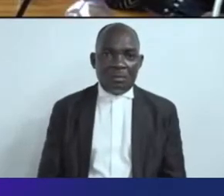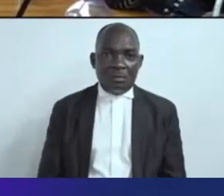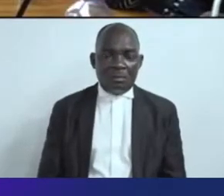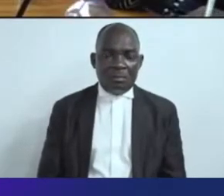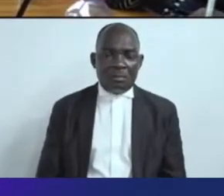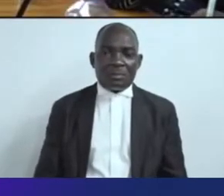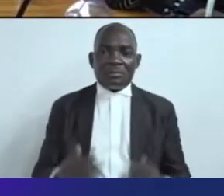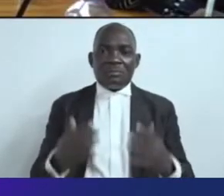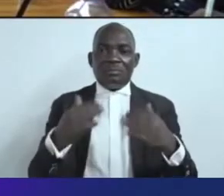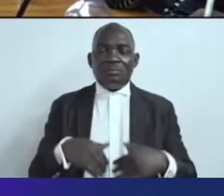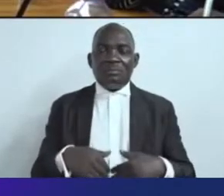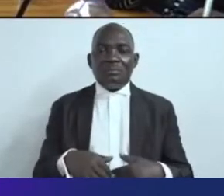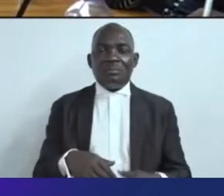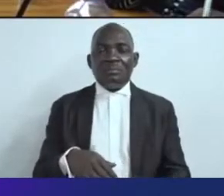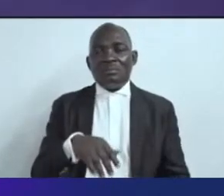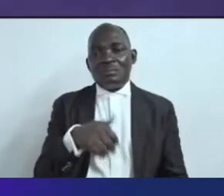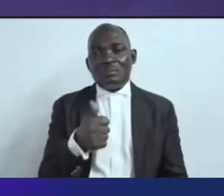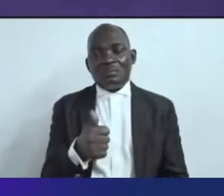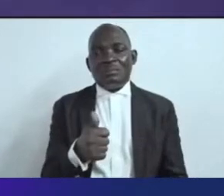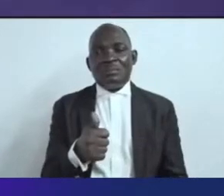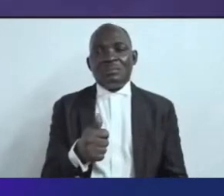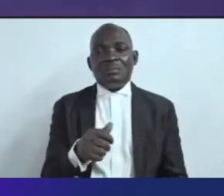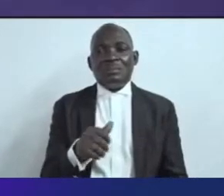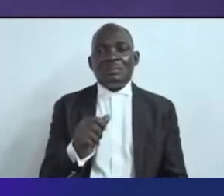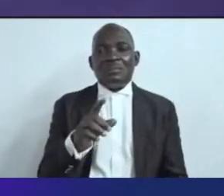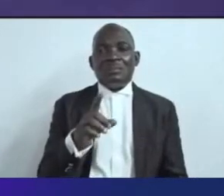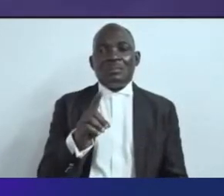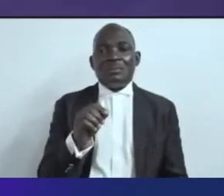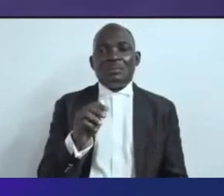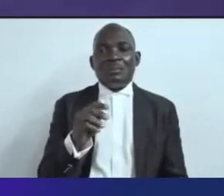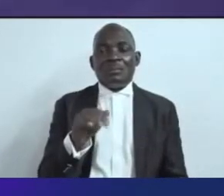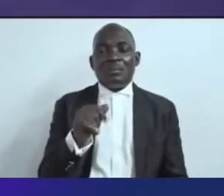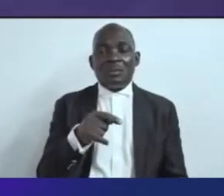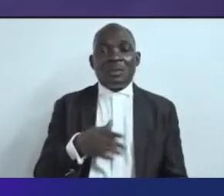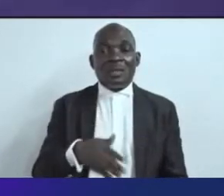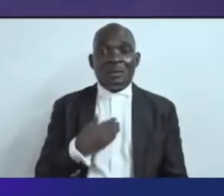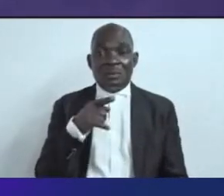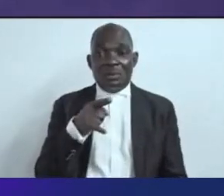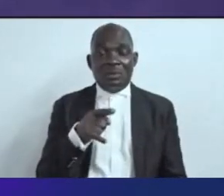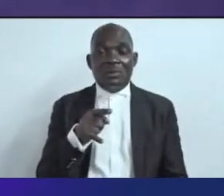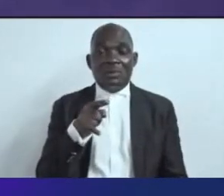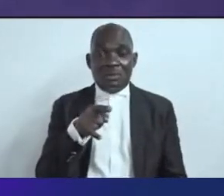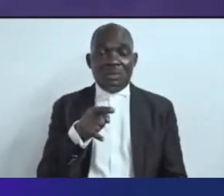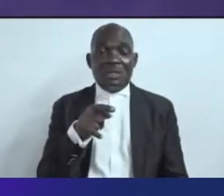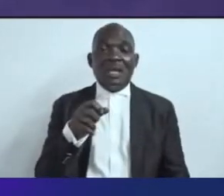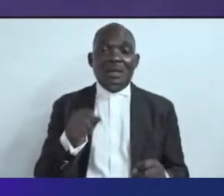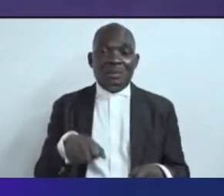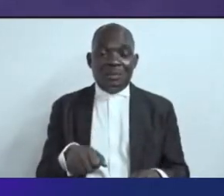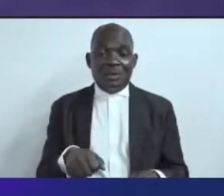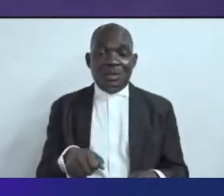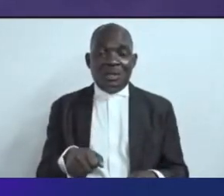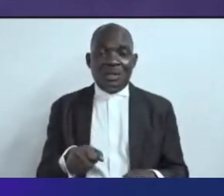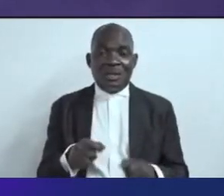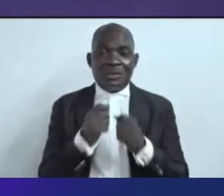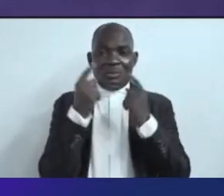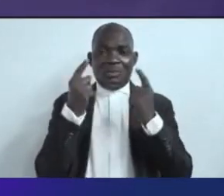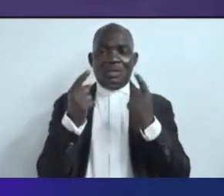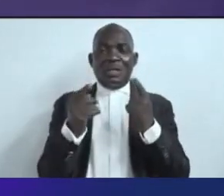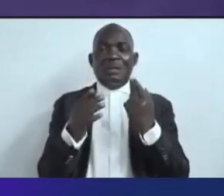Then Reuters, Adonila, I'm glad we are able to surprise the